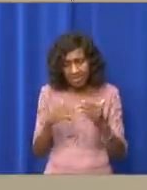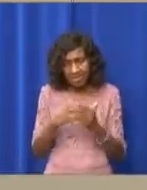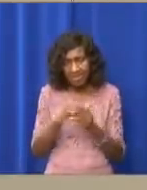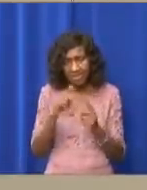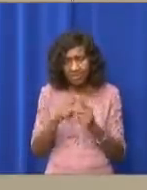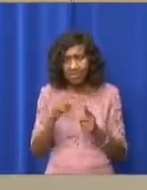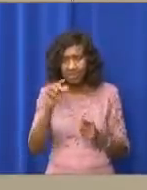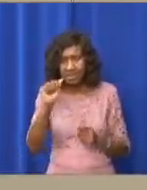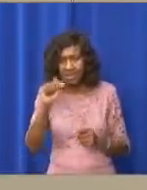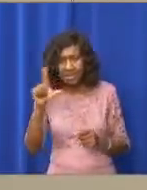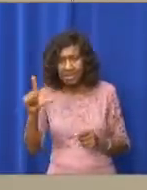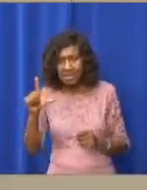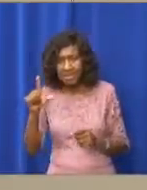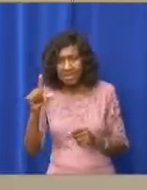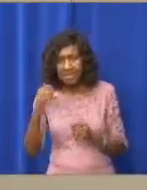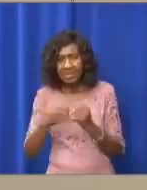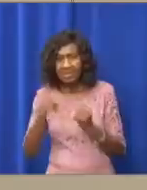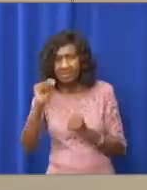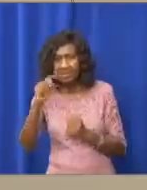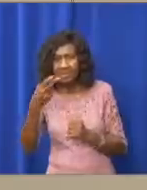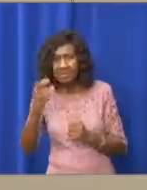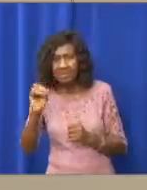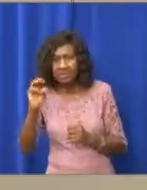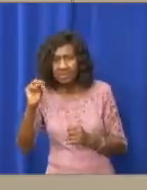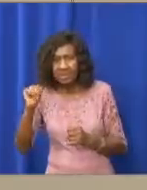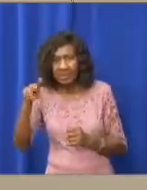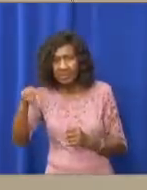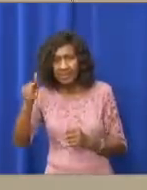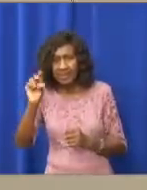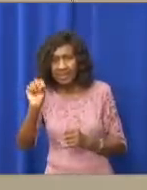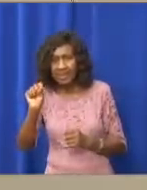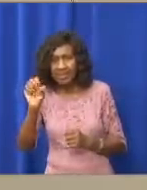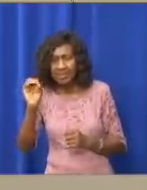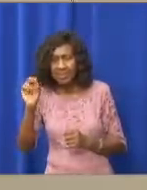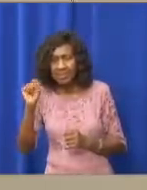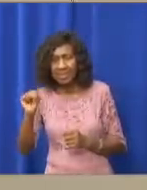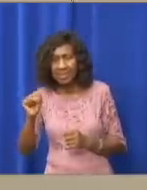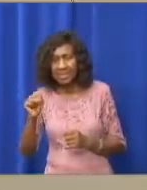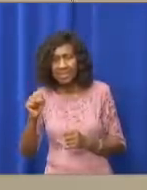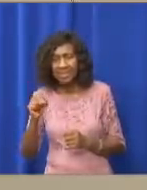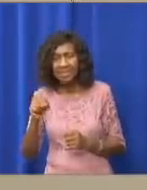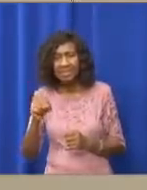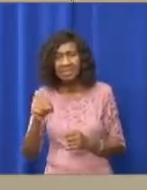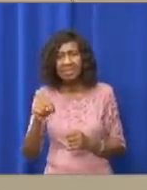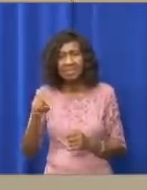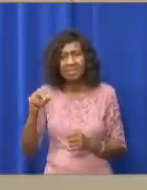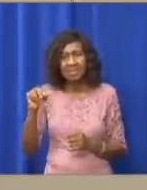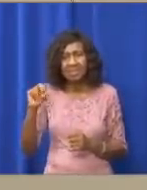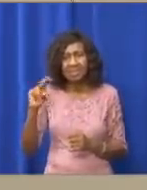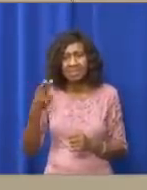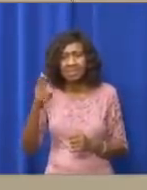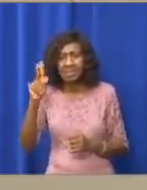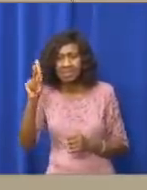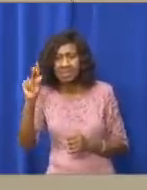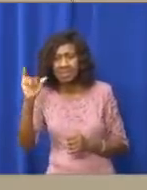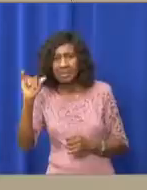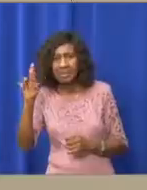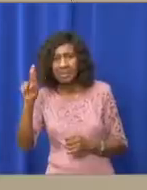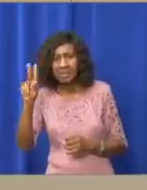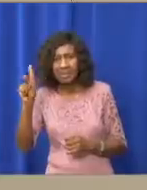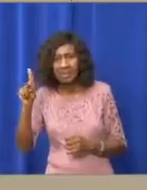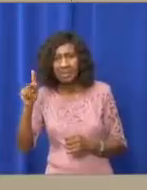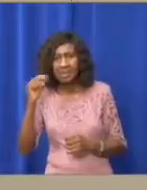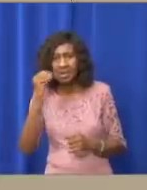Thompson's, Kirkholme Center, Uncle Bill's, Cox, those sorts of places that are big enough that can effectively manage